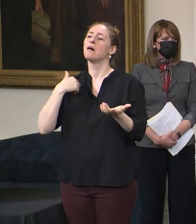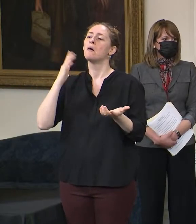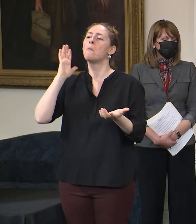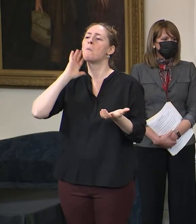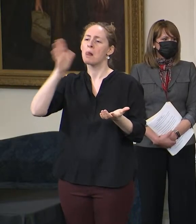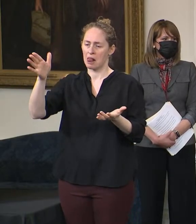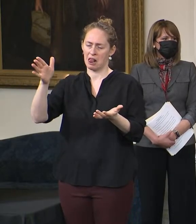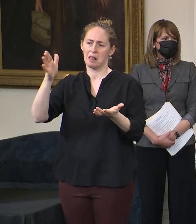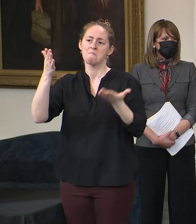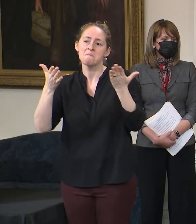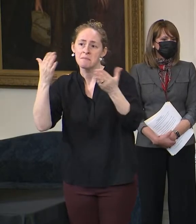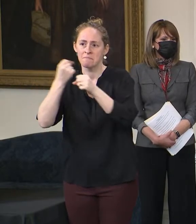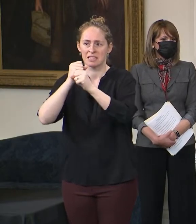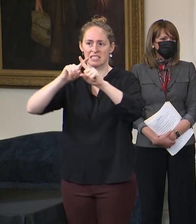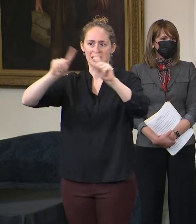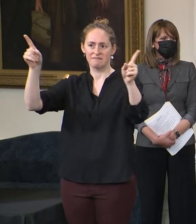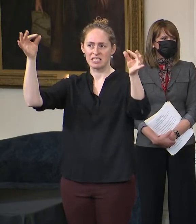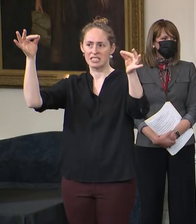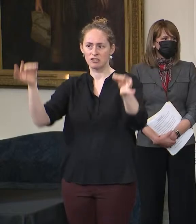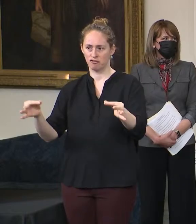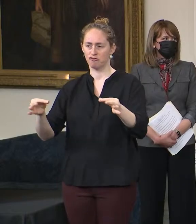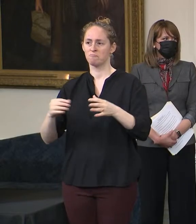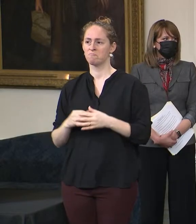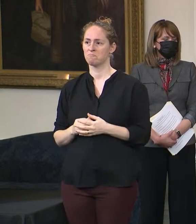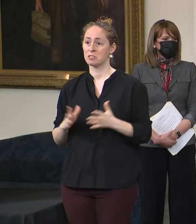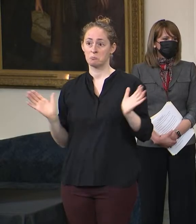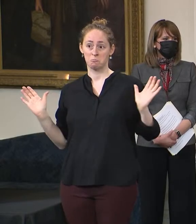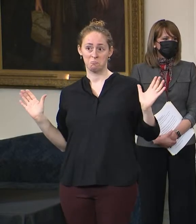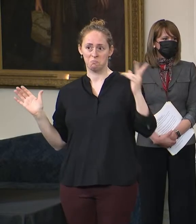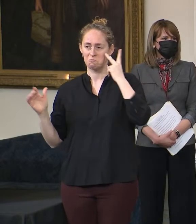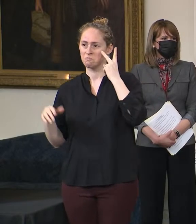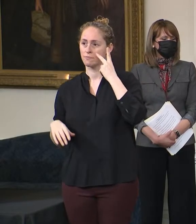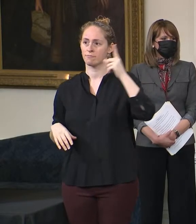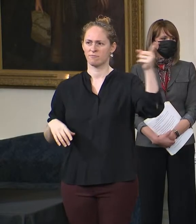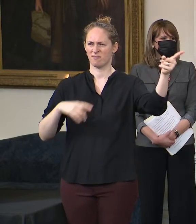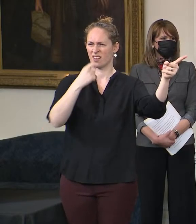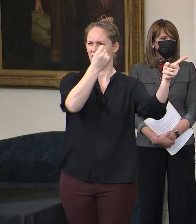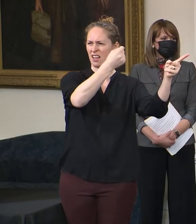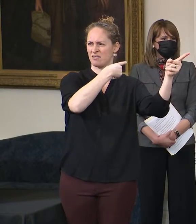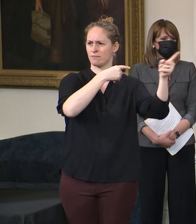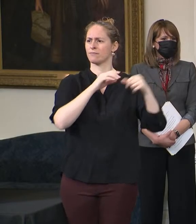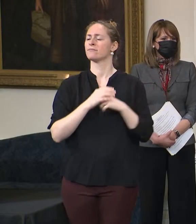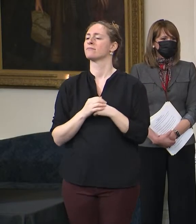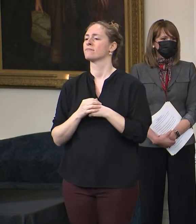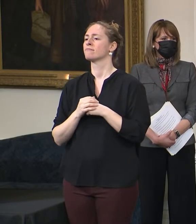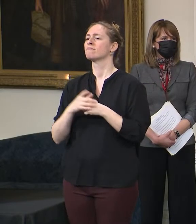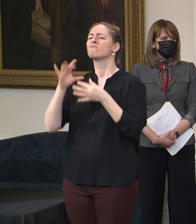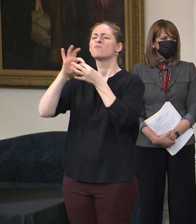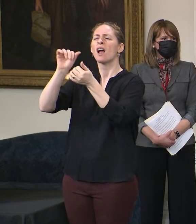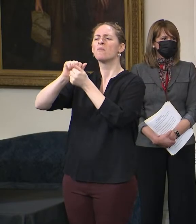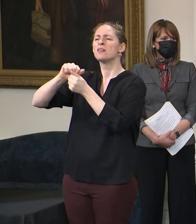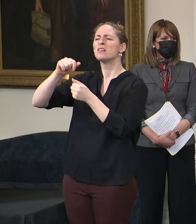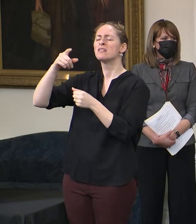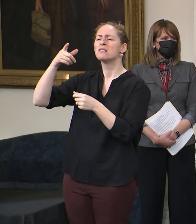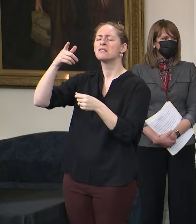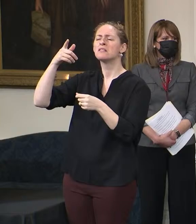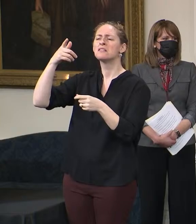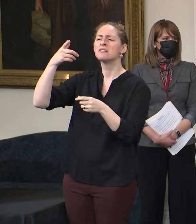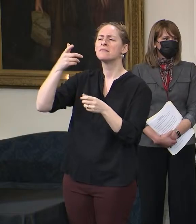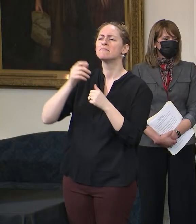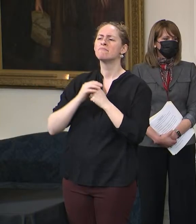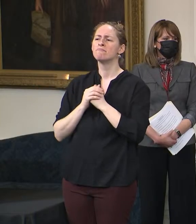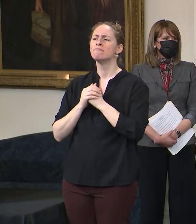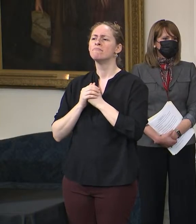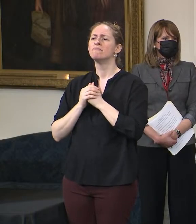You mentioned the outdoor dining, talked about that, but with regard to the halting indoor dining, why isn't now the time to do that if, as you